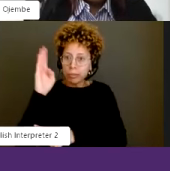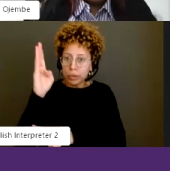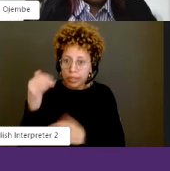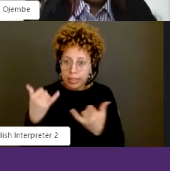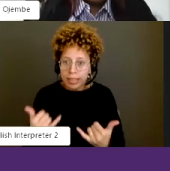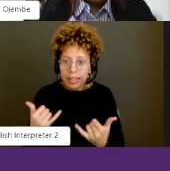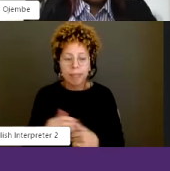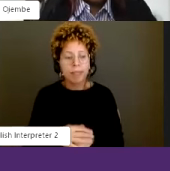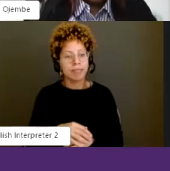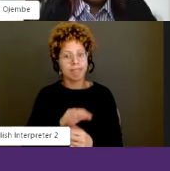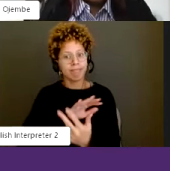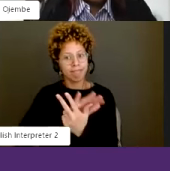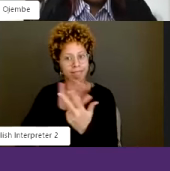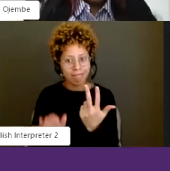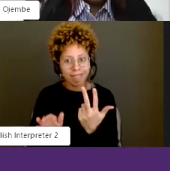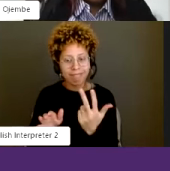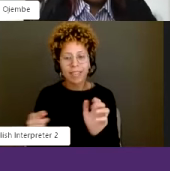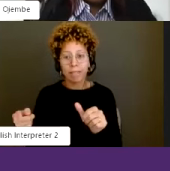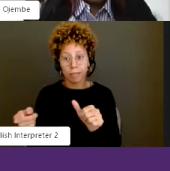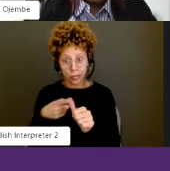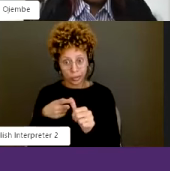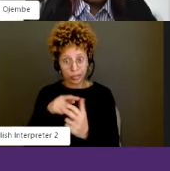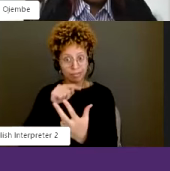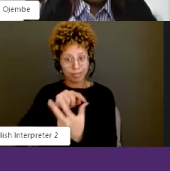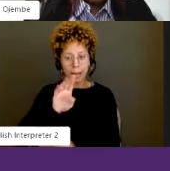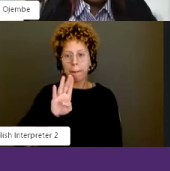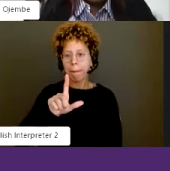So firstly, I would like to introduce Blessing.